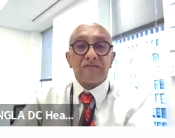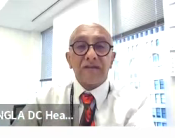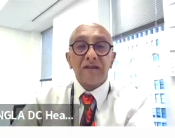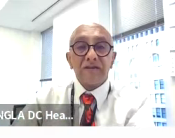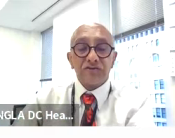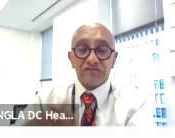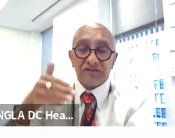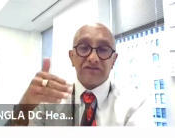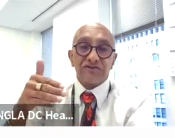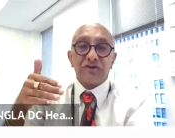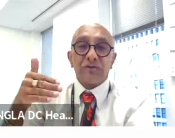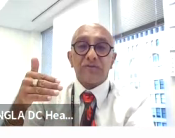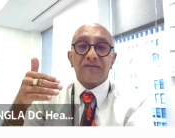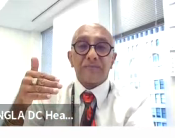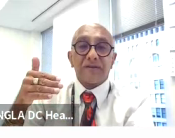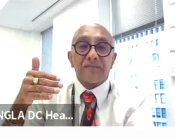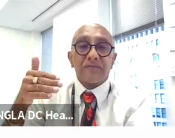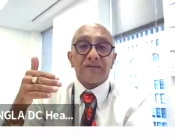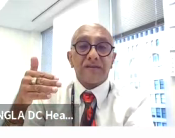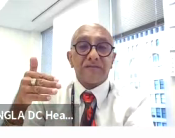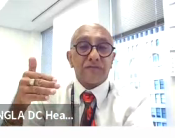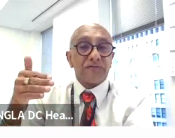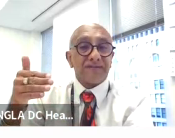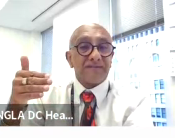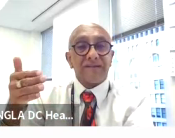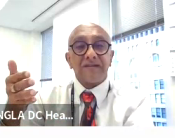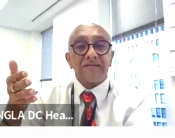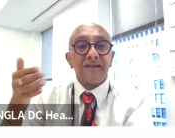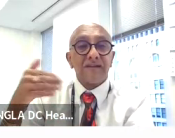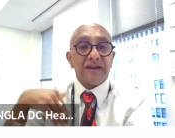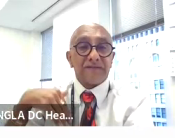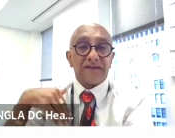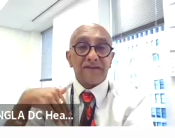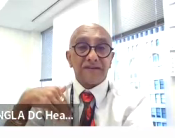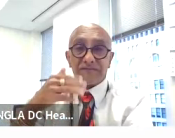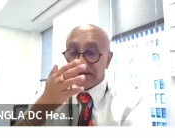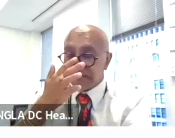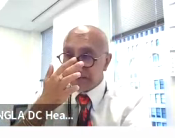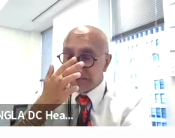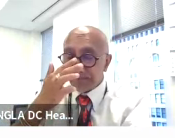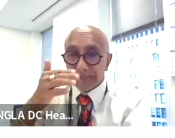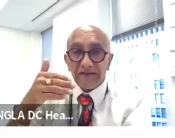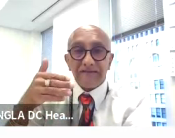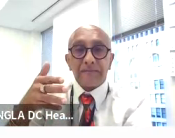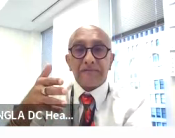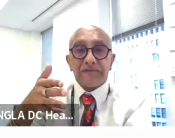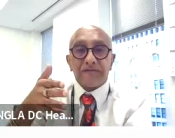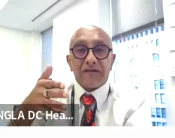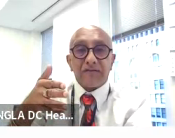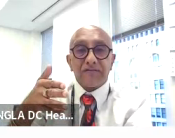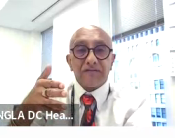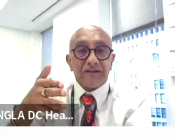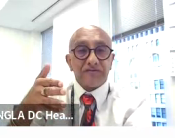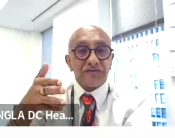with RSV usually show symptoms within the 4 to 6 days after getting infected. These symptoms